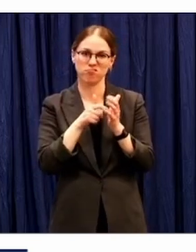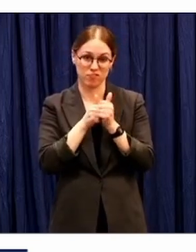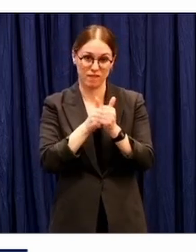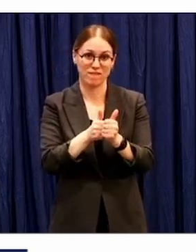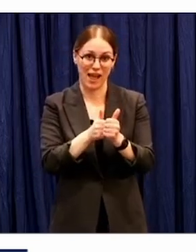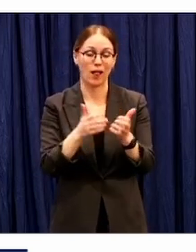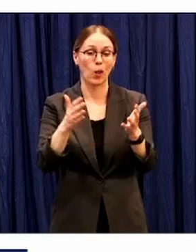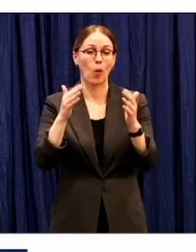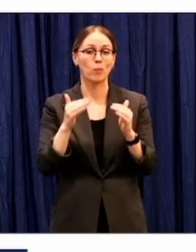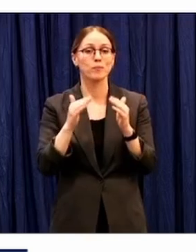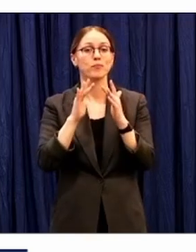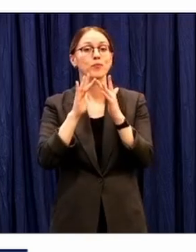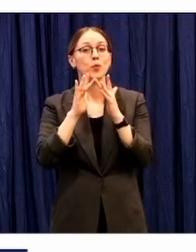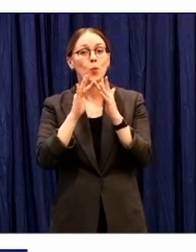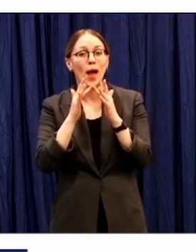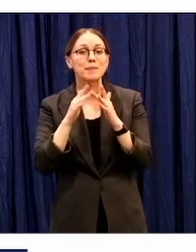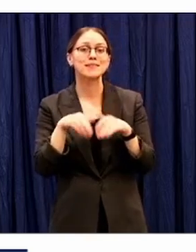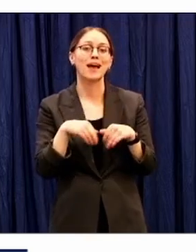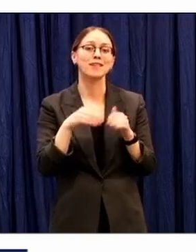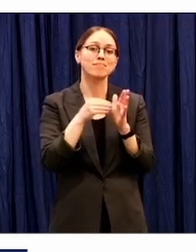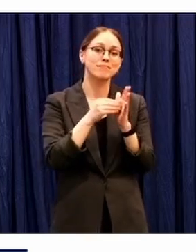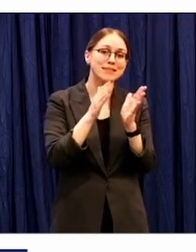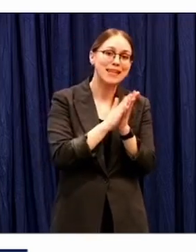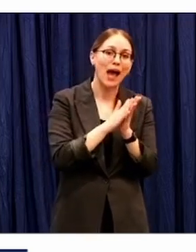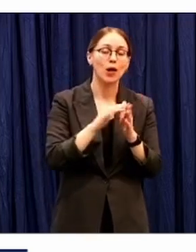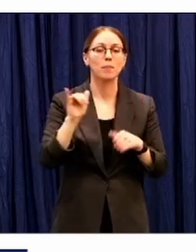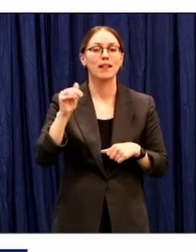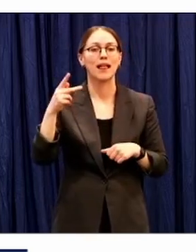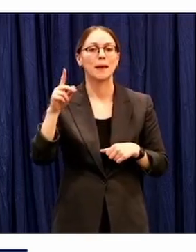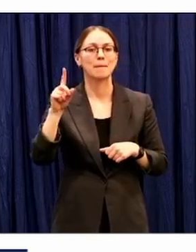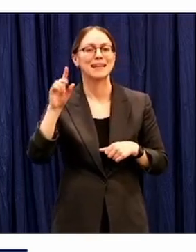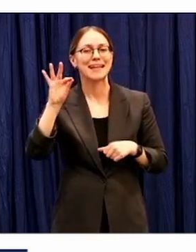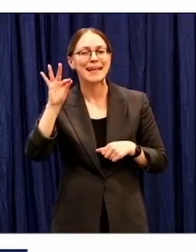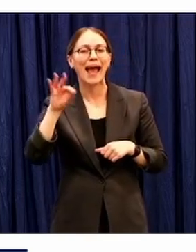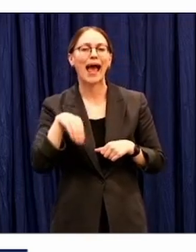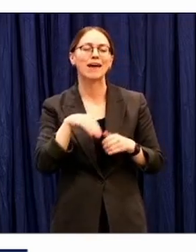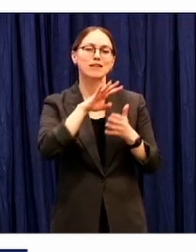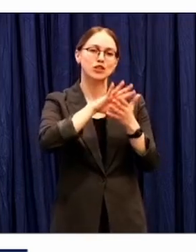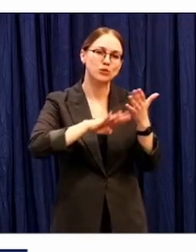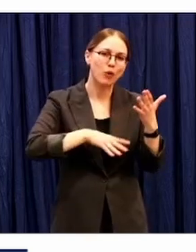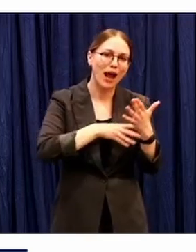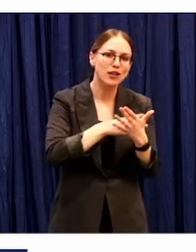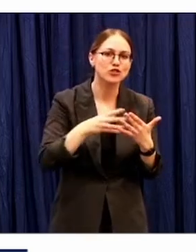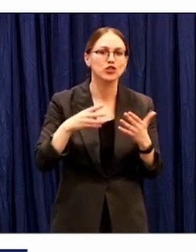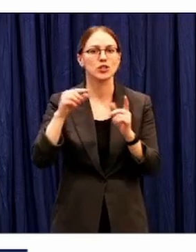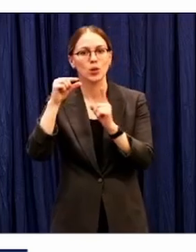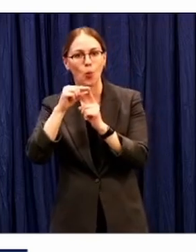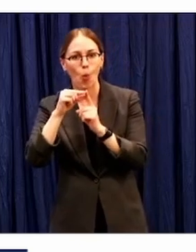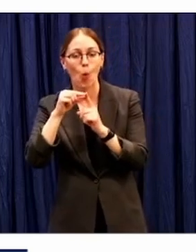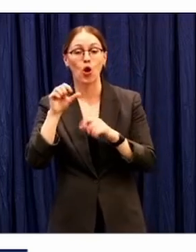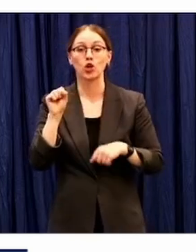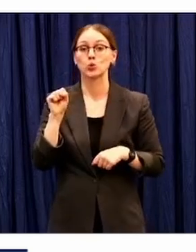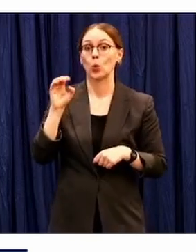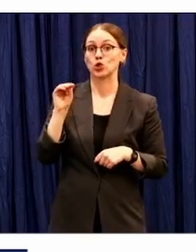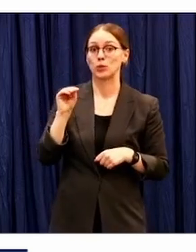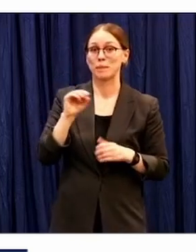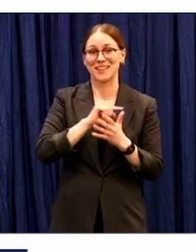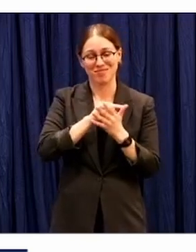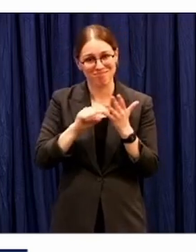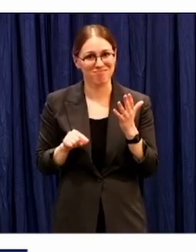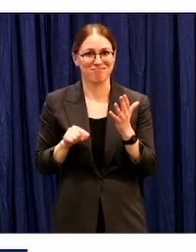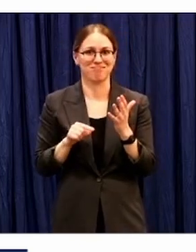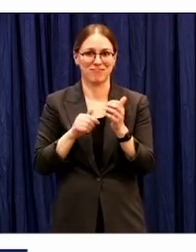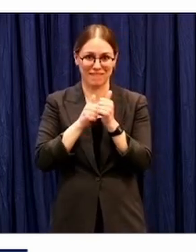on websites, conventional documents such as PDFs, word processing and spreadsheets, and social media. So pretty much all